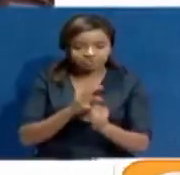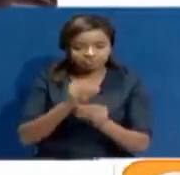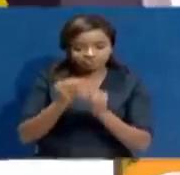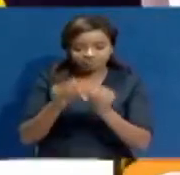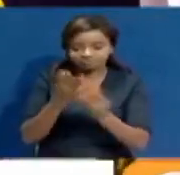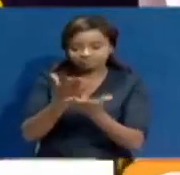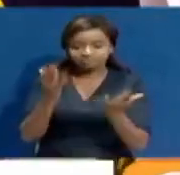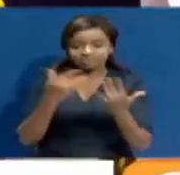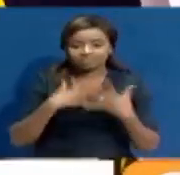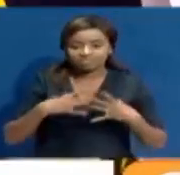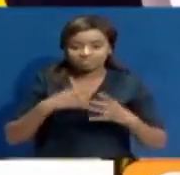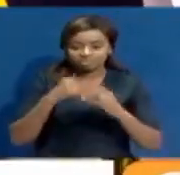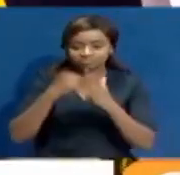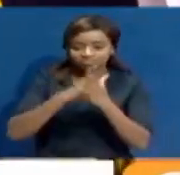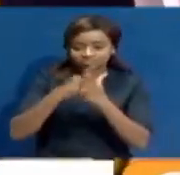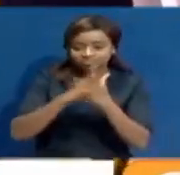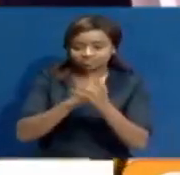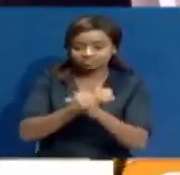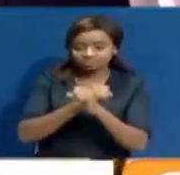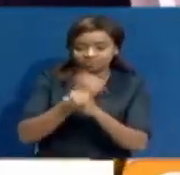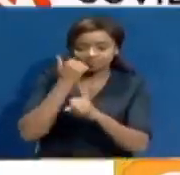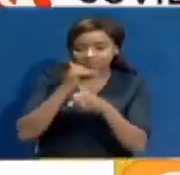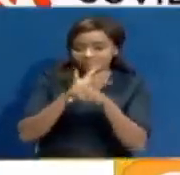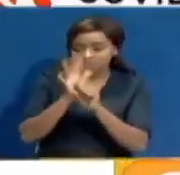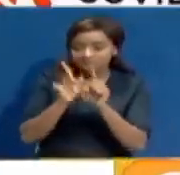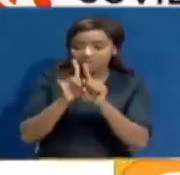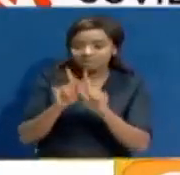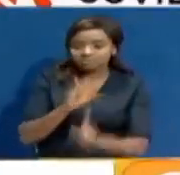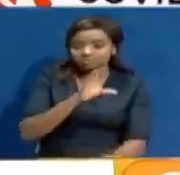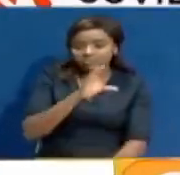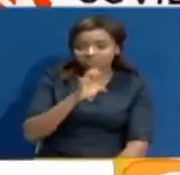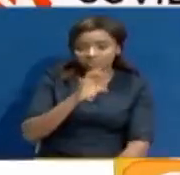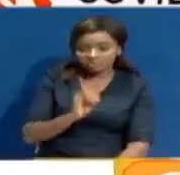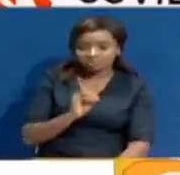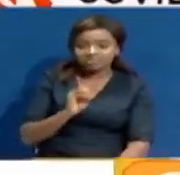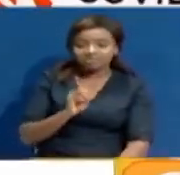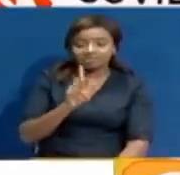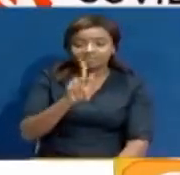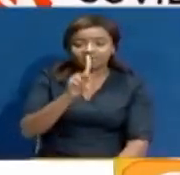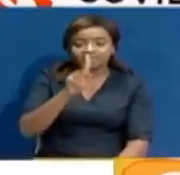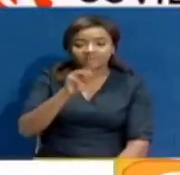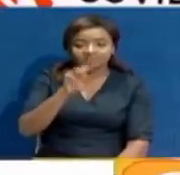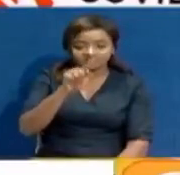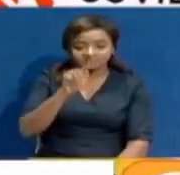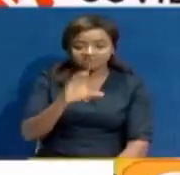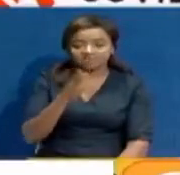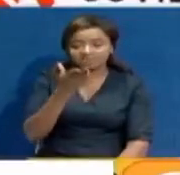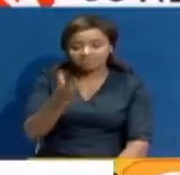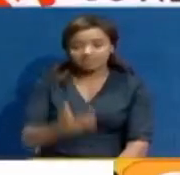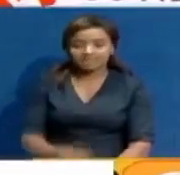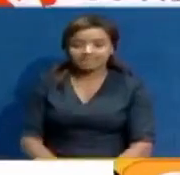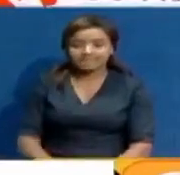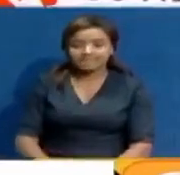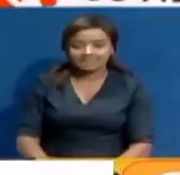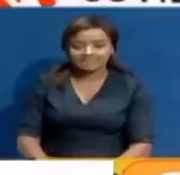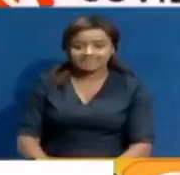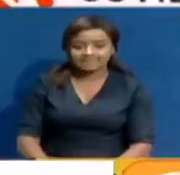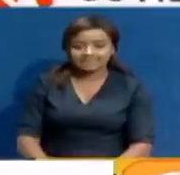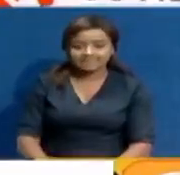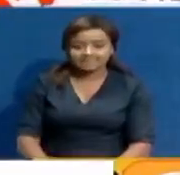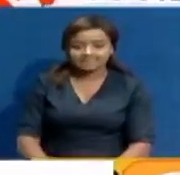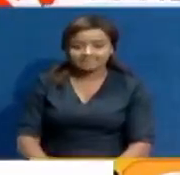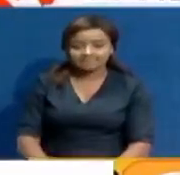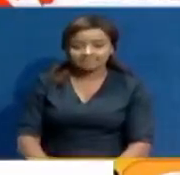COVID-19 pandemic continues to evolve. KMTC CEO Professor Michael Kipto was also present at the handover. Product and a